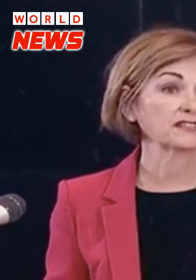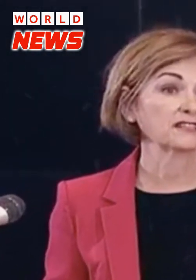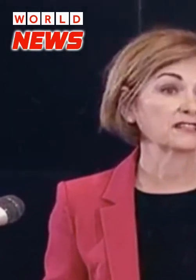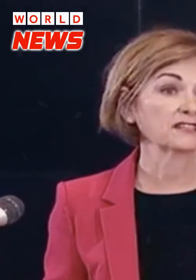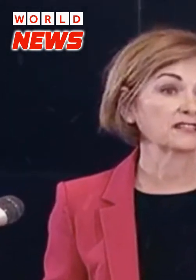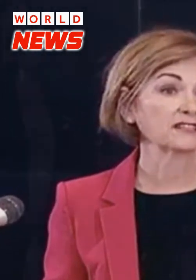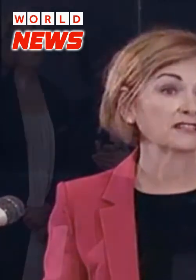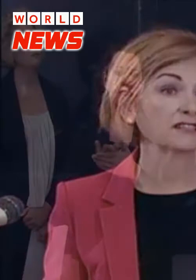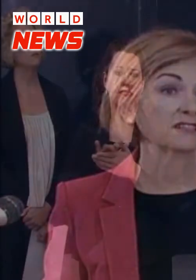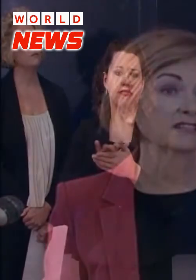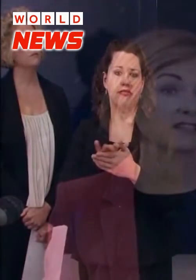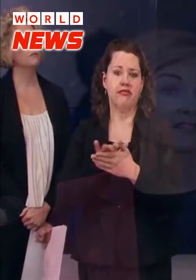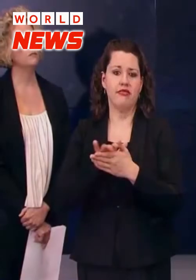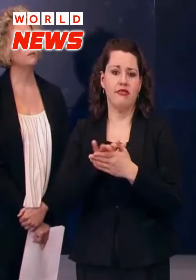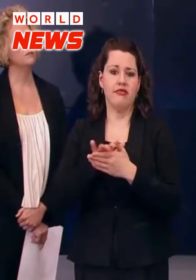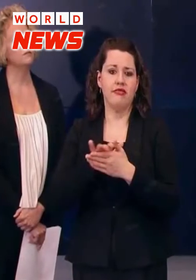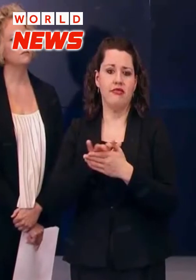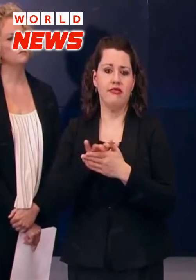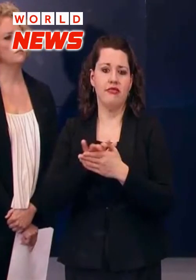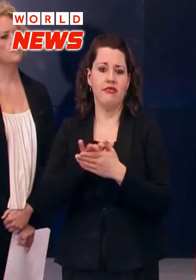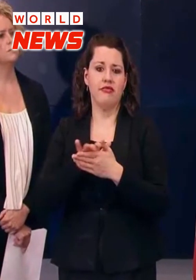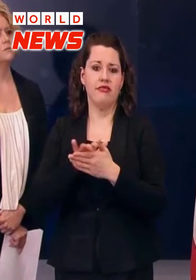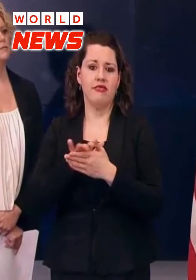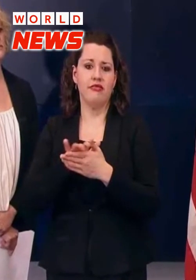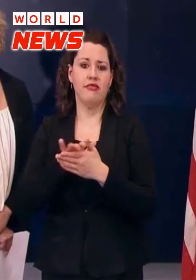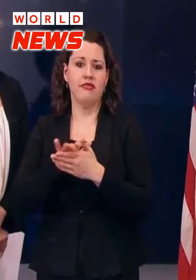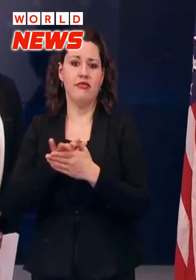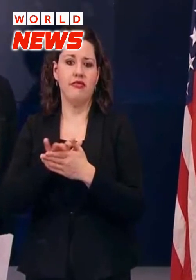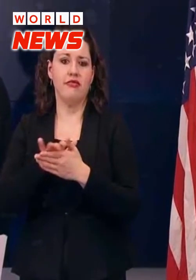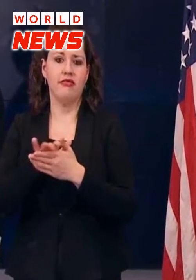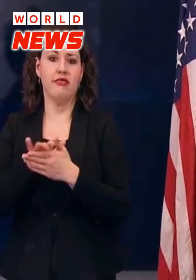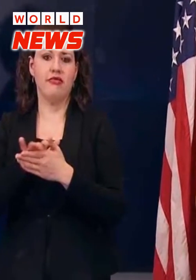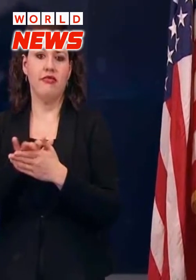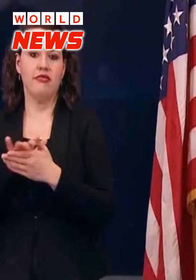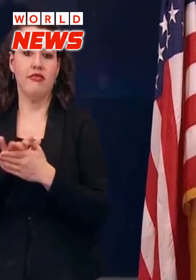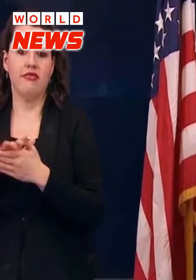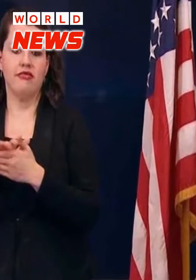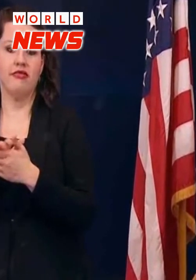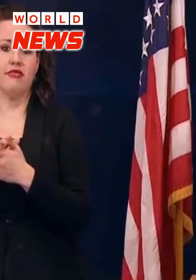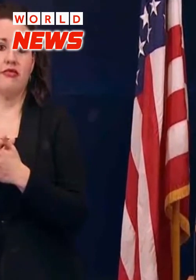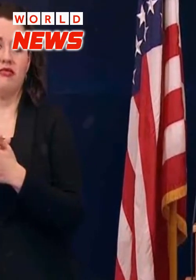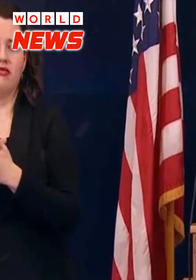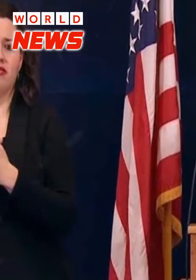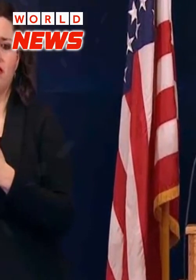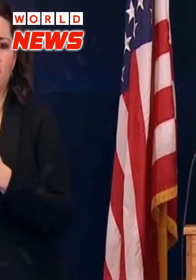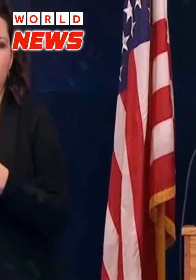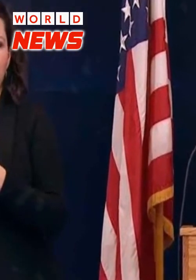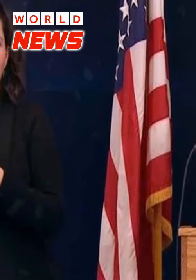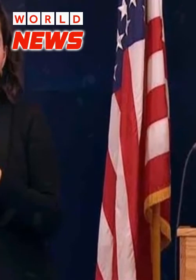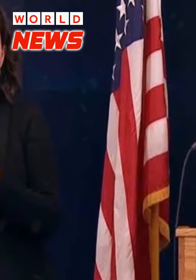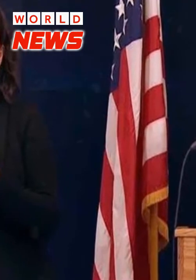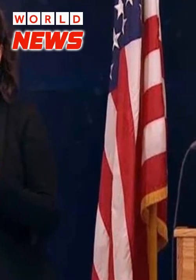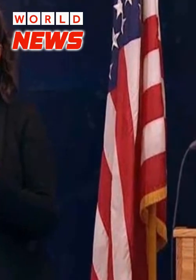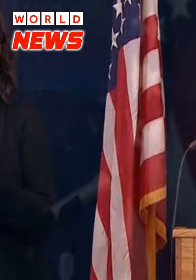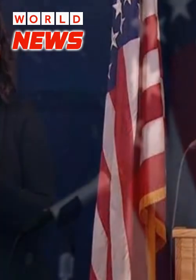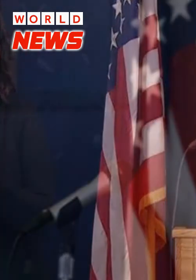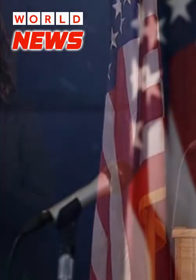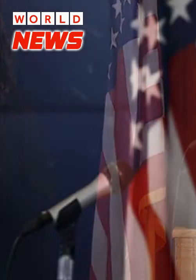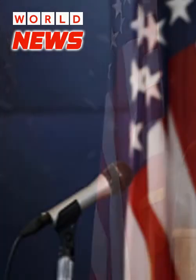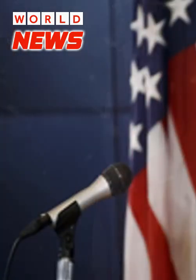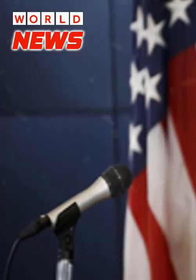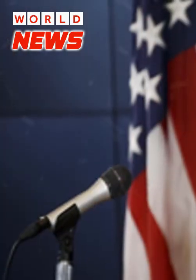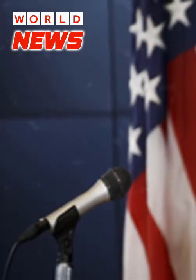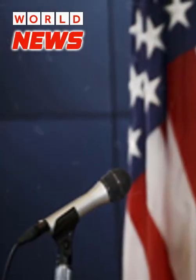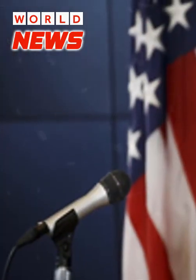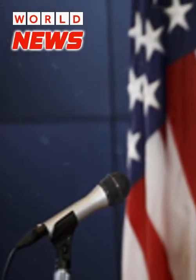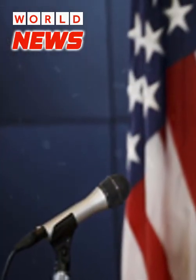state's COVID-19 response at 11 a.m. Wednesday. Reynolds said Wednesday the state's disaster proclamation, which expires at midnight,